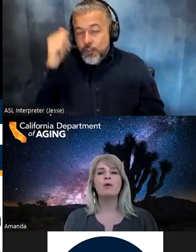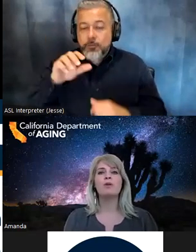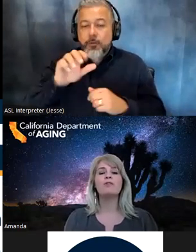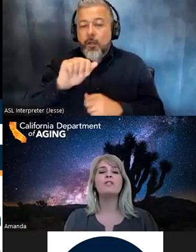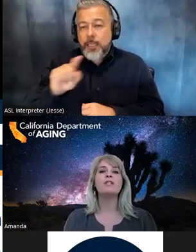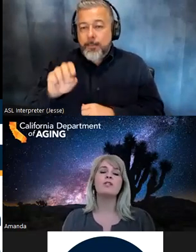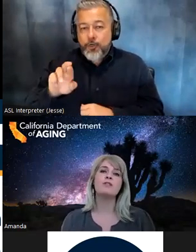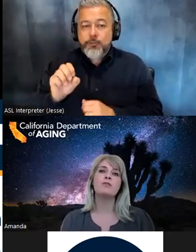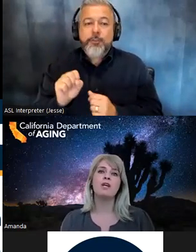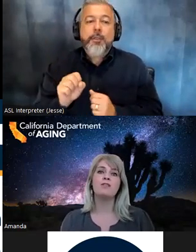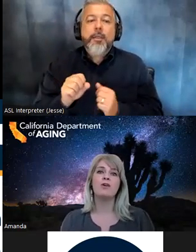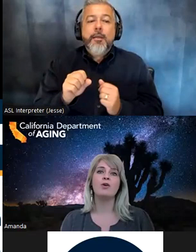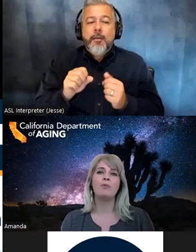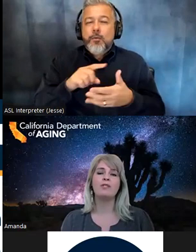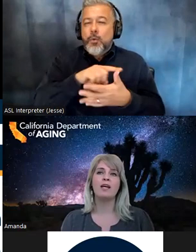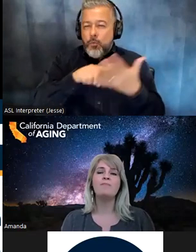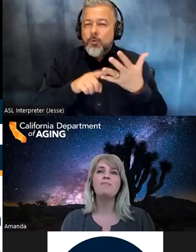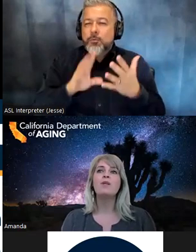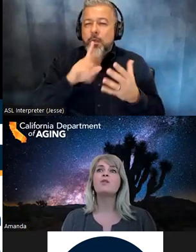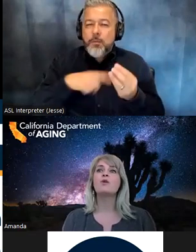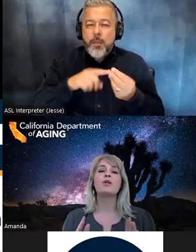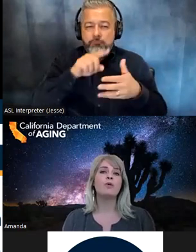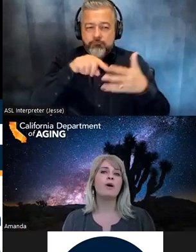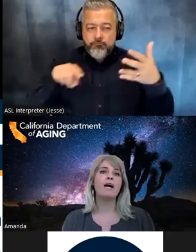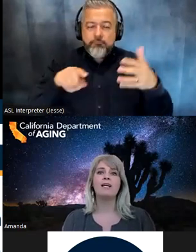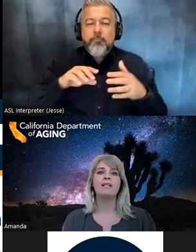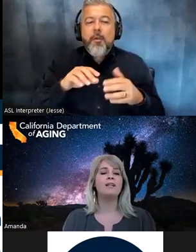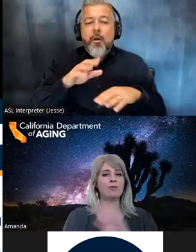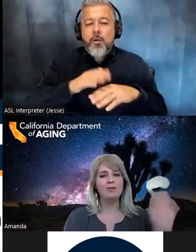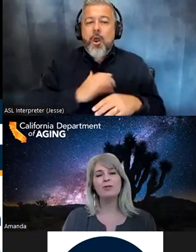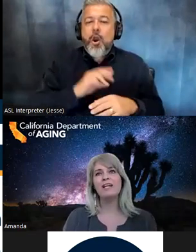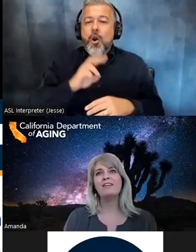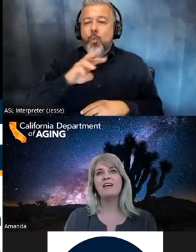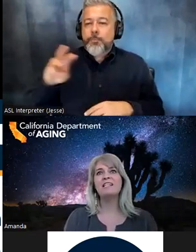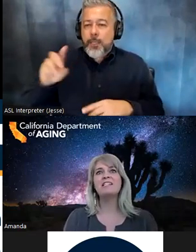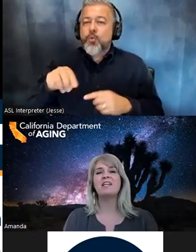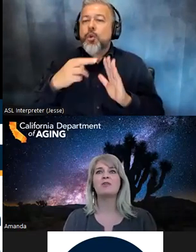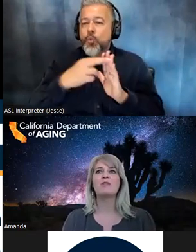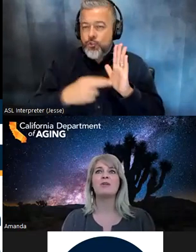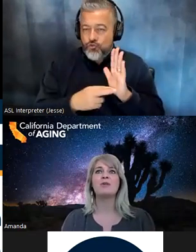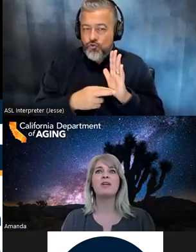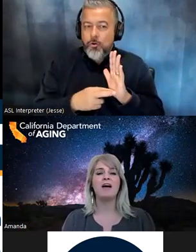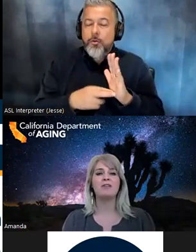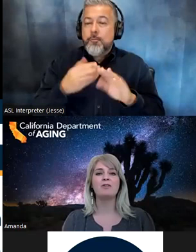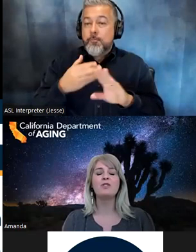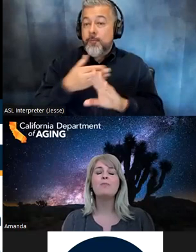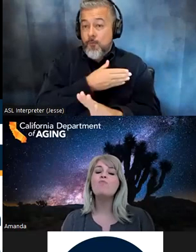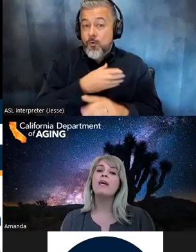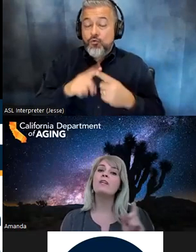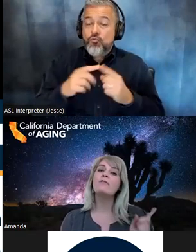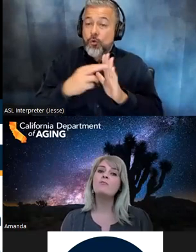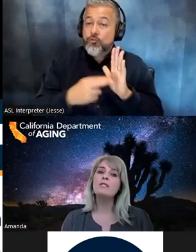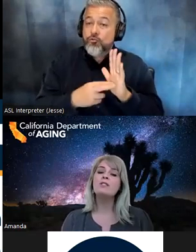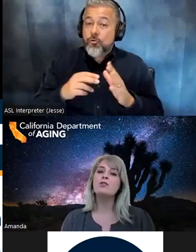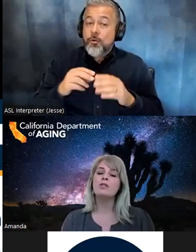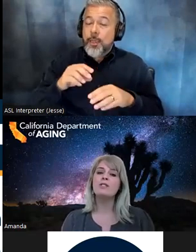these webinars in just a few days on our website. So you can go ahead and register in advance and get those on your calendars. And